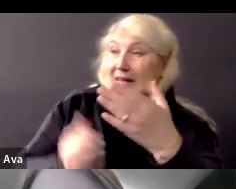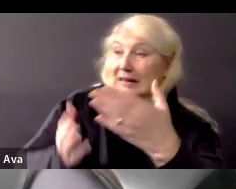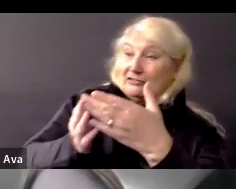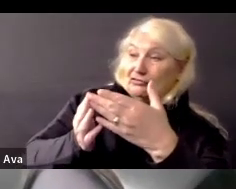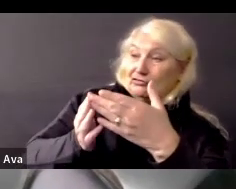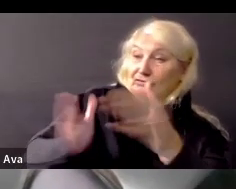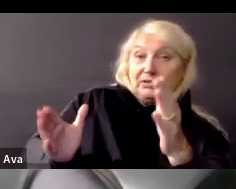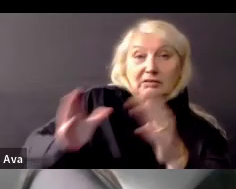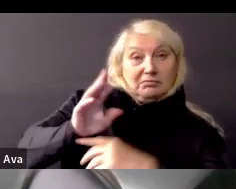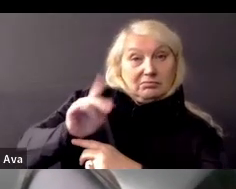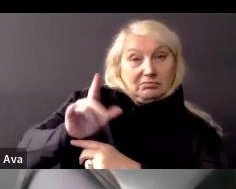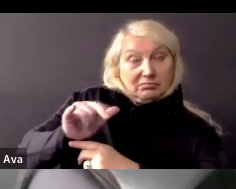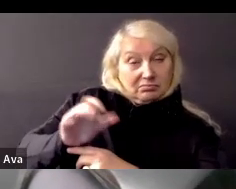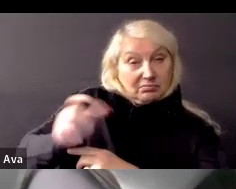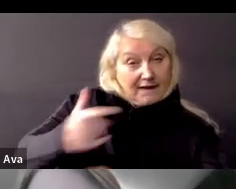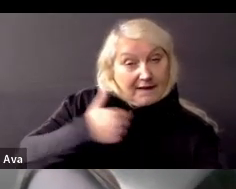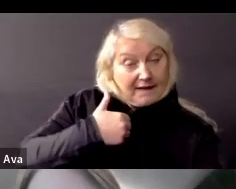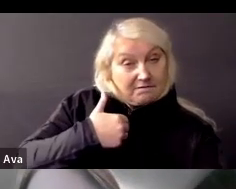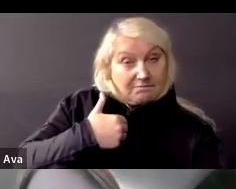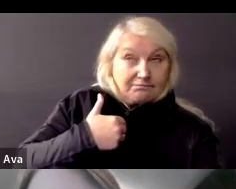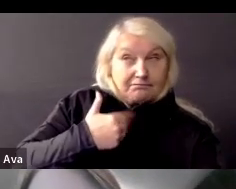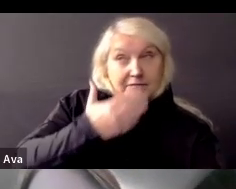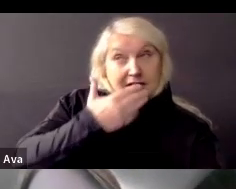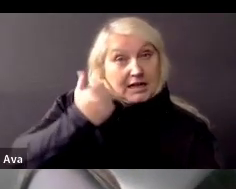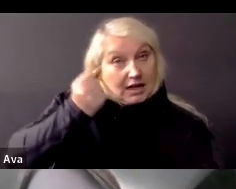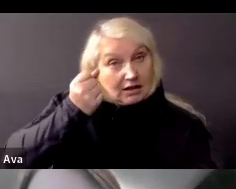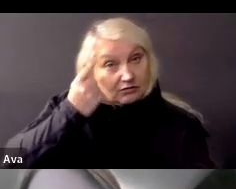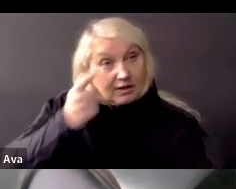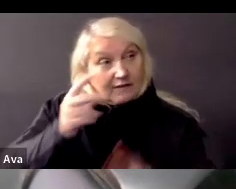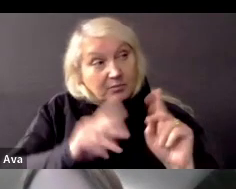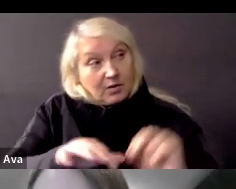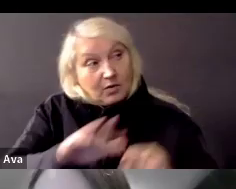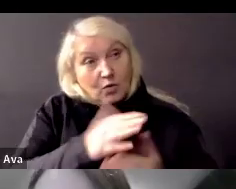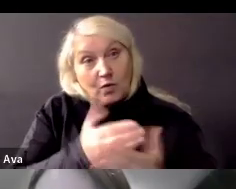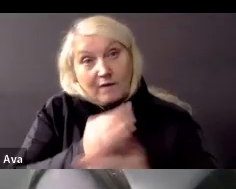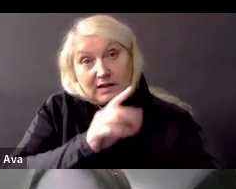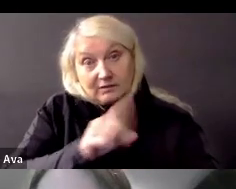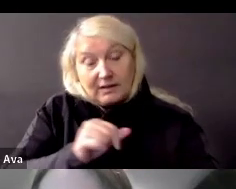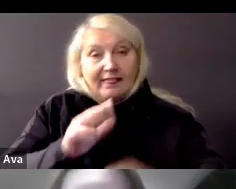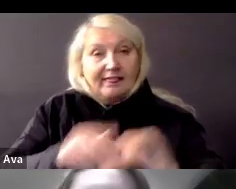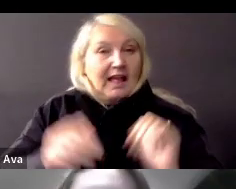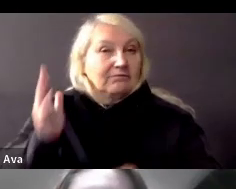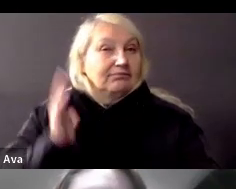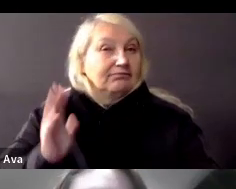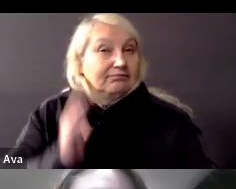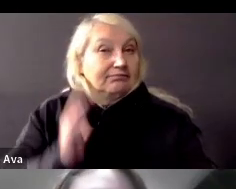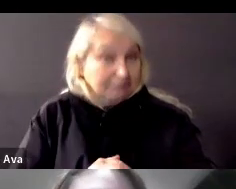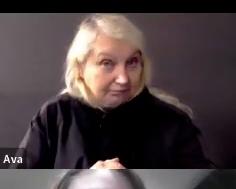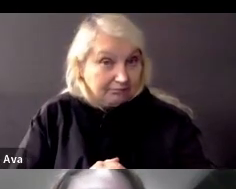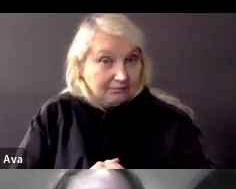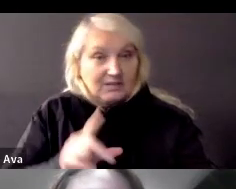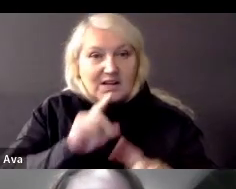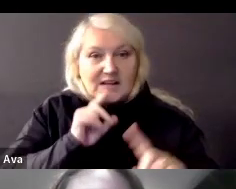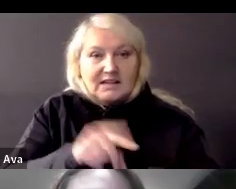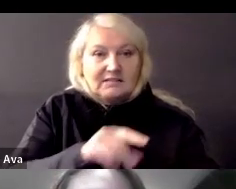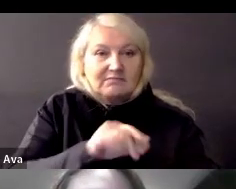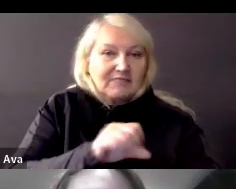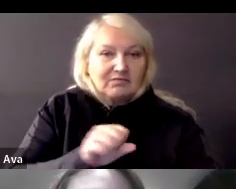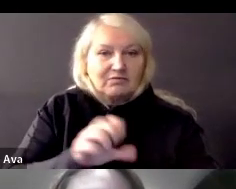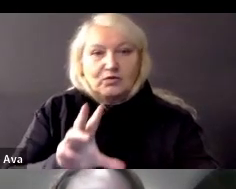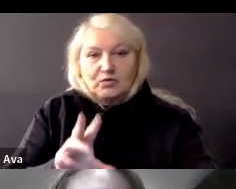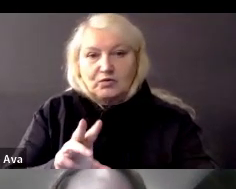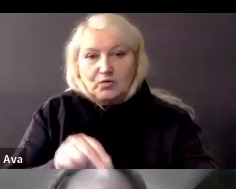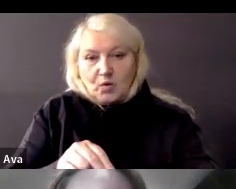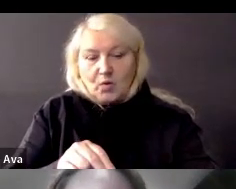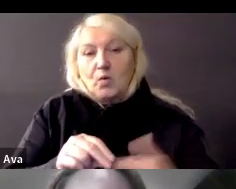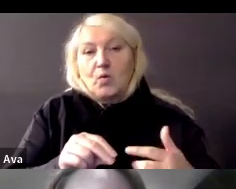better understanding of the rights of people with disabilities than in the past? Your answers could